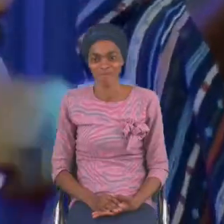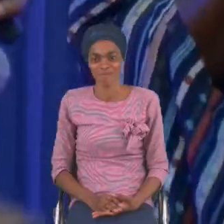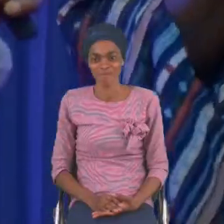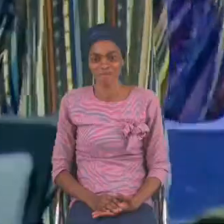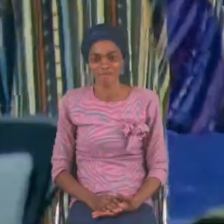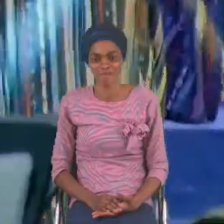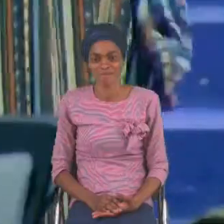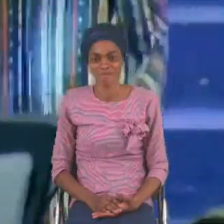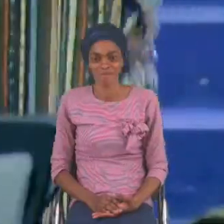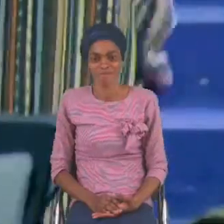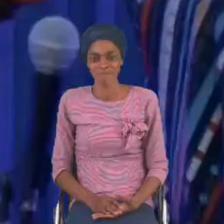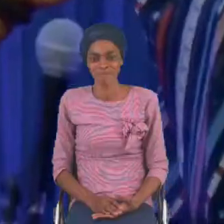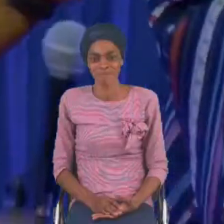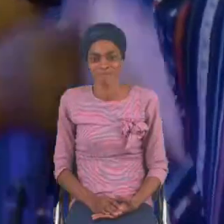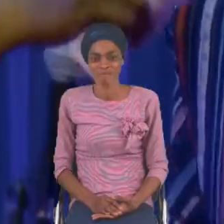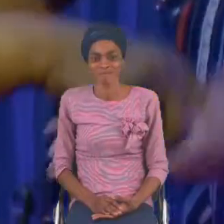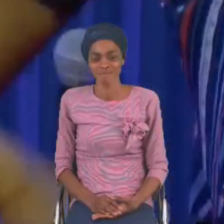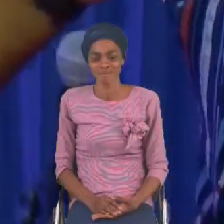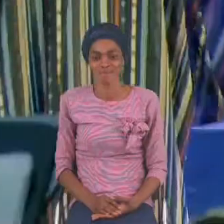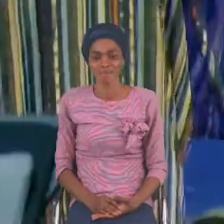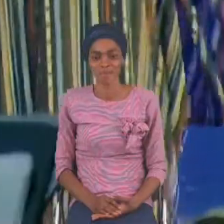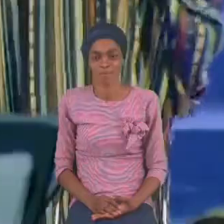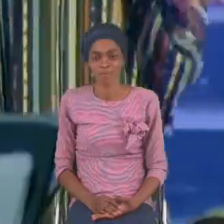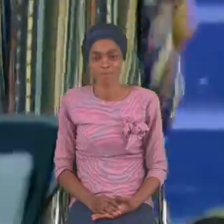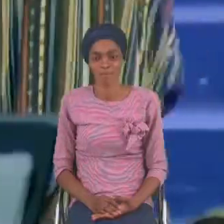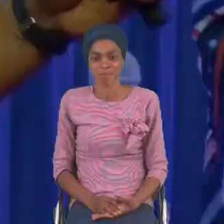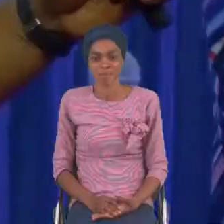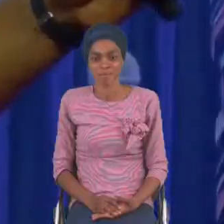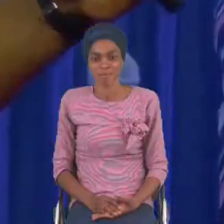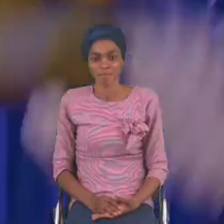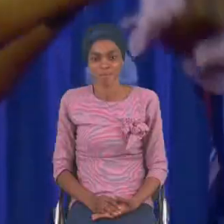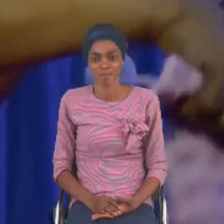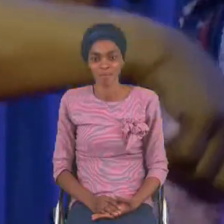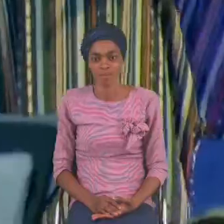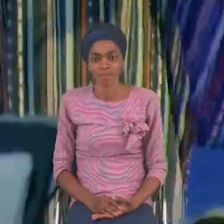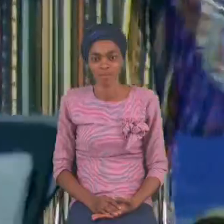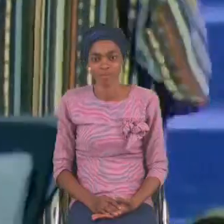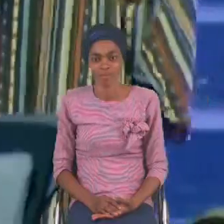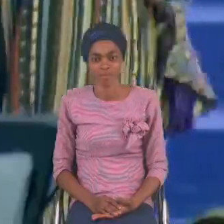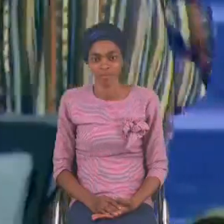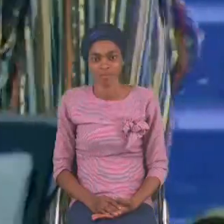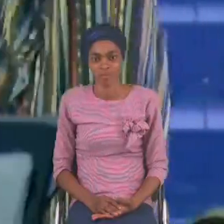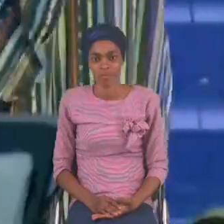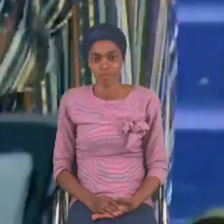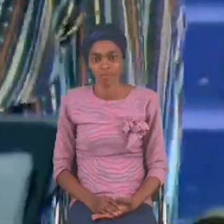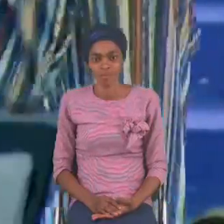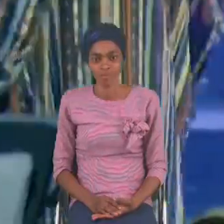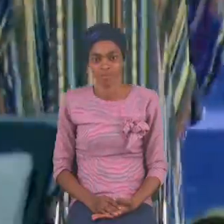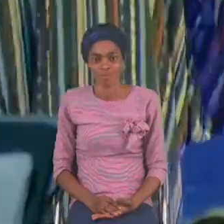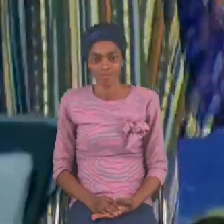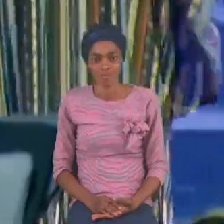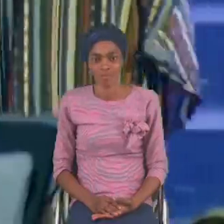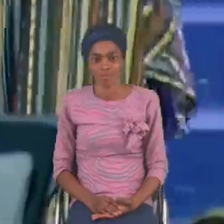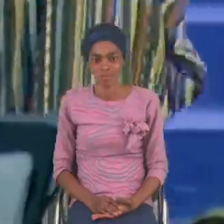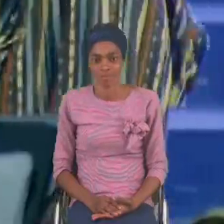echaru. Yapasa echaru. Yapasa echaru. Yesu.